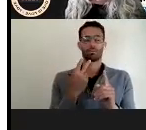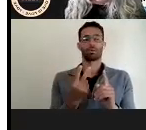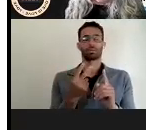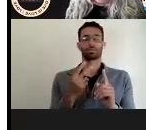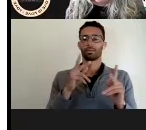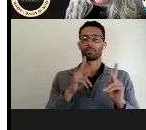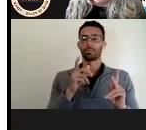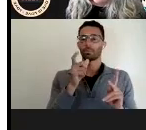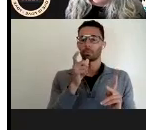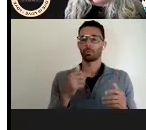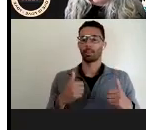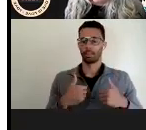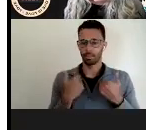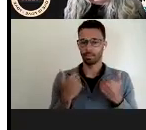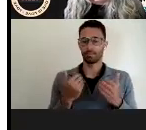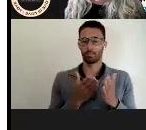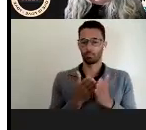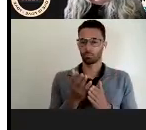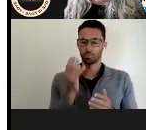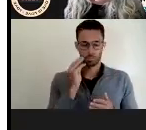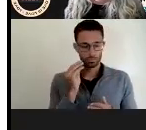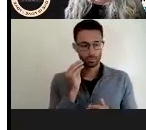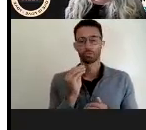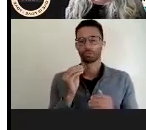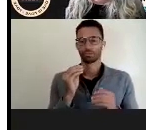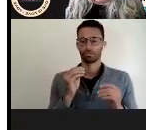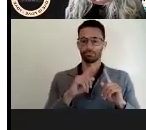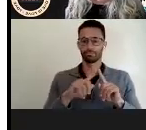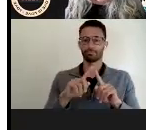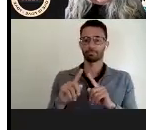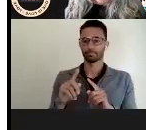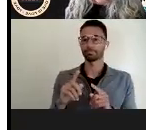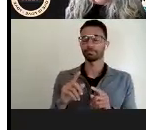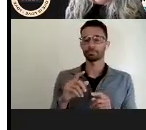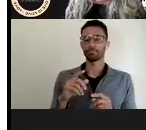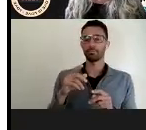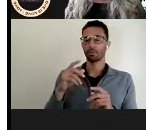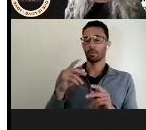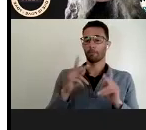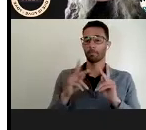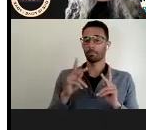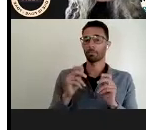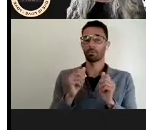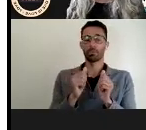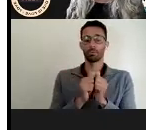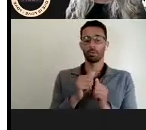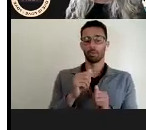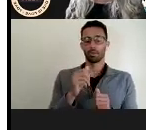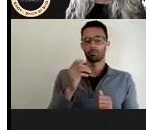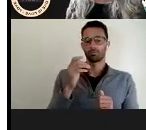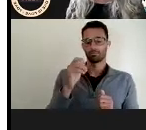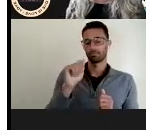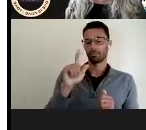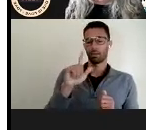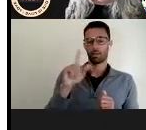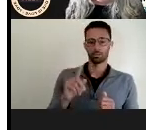serve populations like folks with Alzheimer's and disability and other aging and disability related issues. So I really,